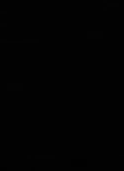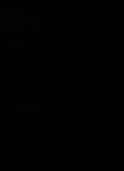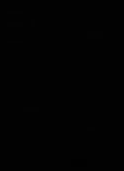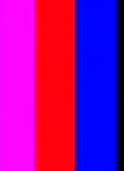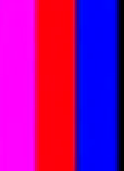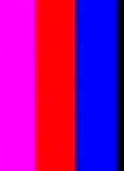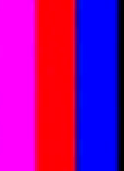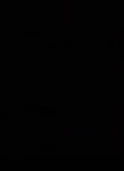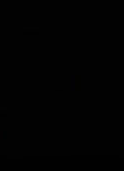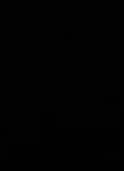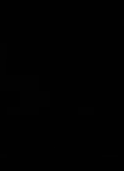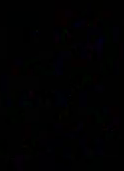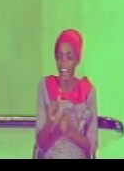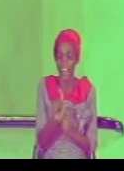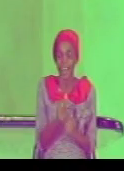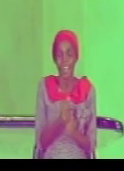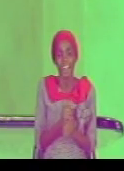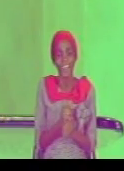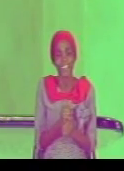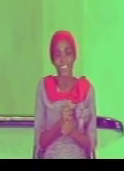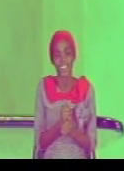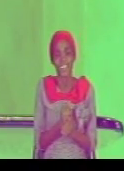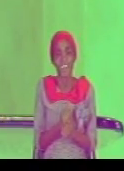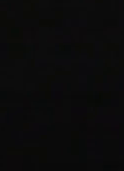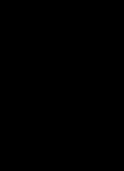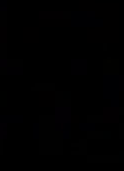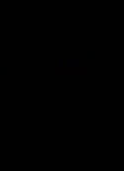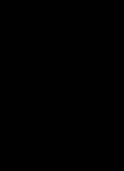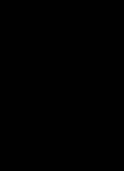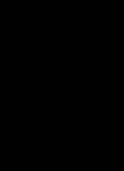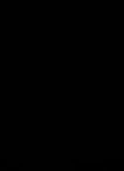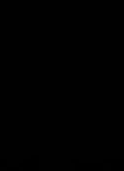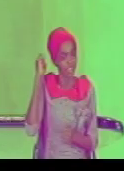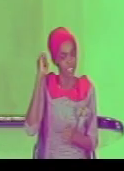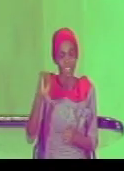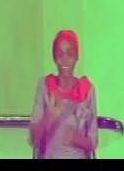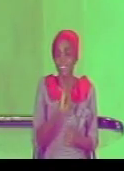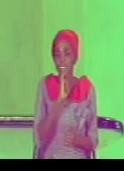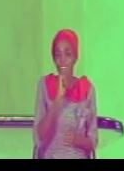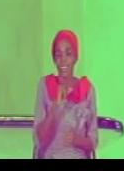lie. I tell you, never fail you, his word.